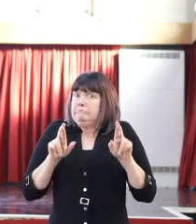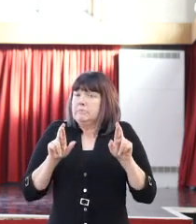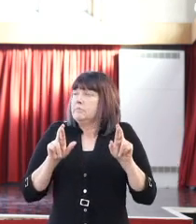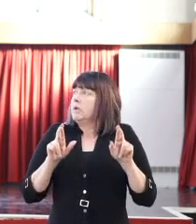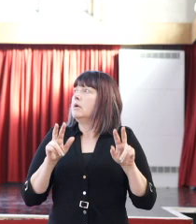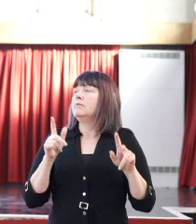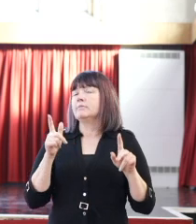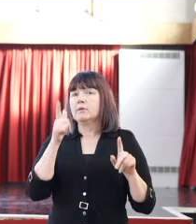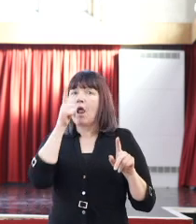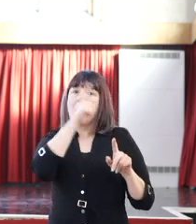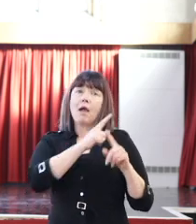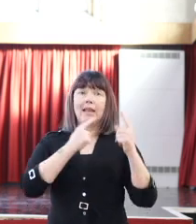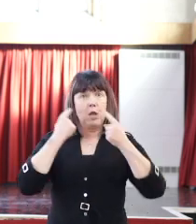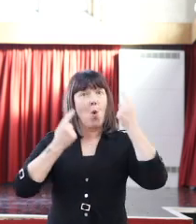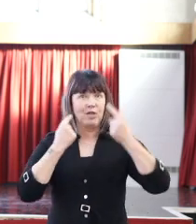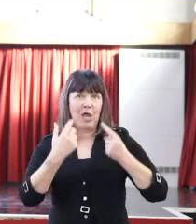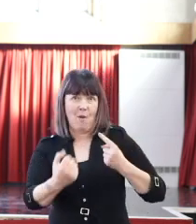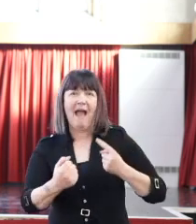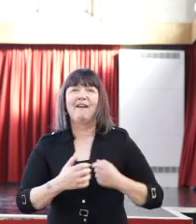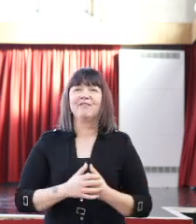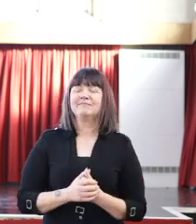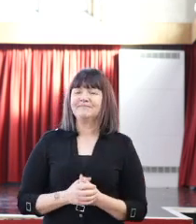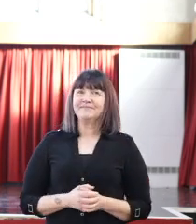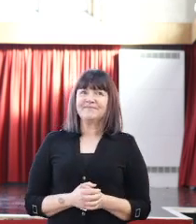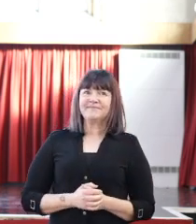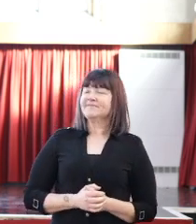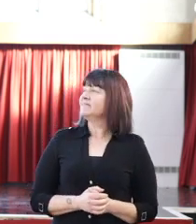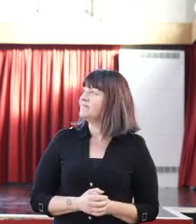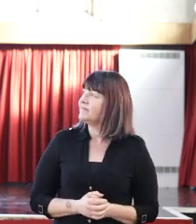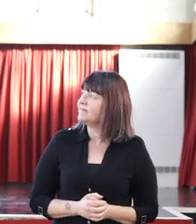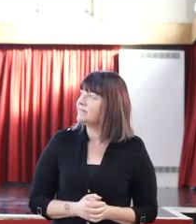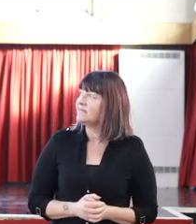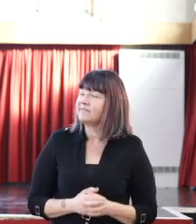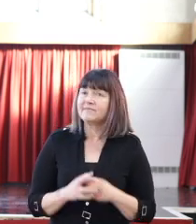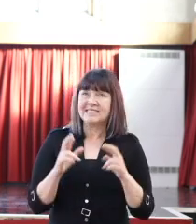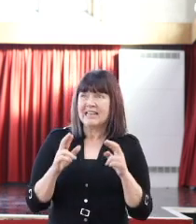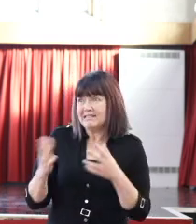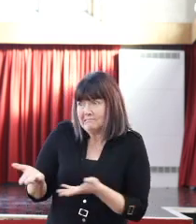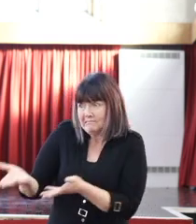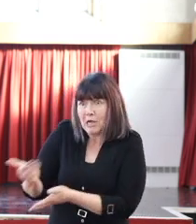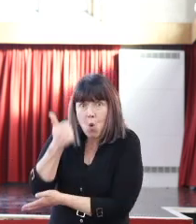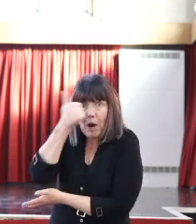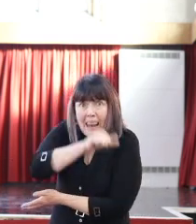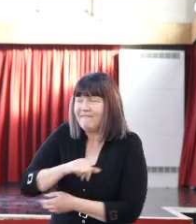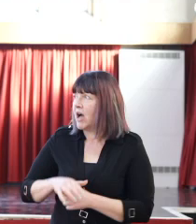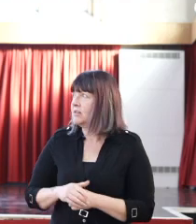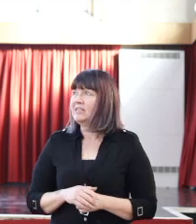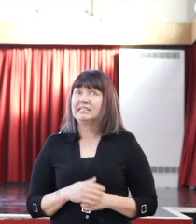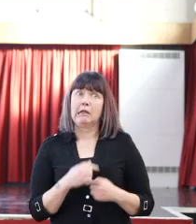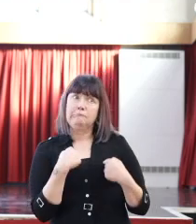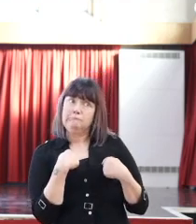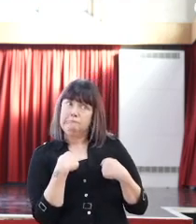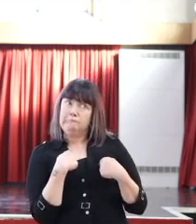so if we can't see it, at least we'll be able to hear it. Over to you. You're clever. Oh, you say that now.